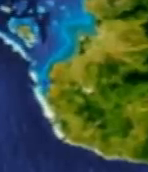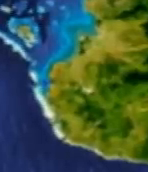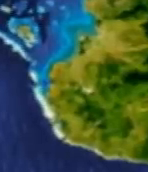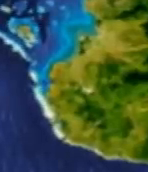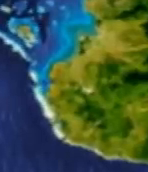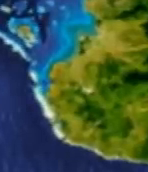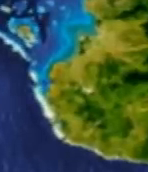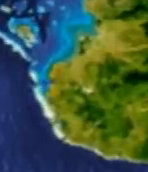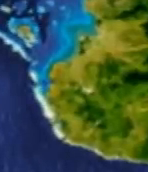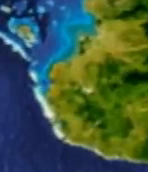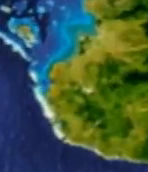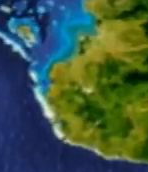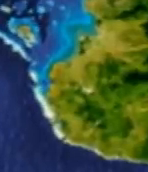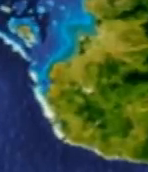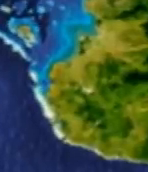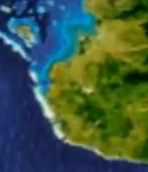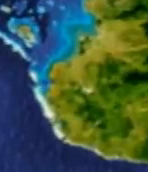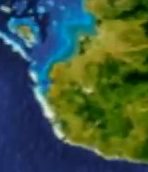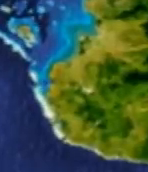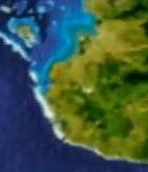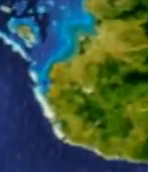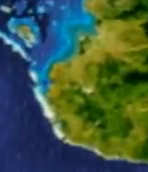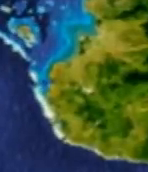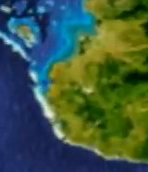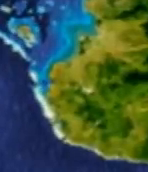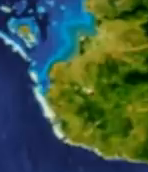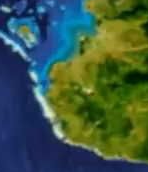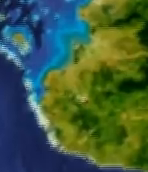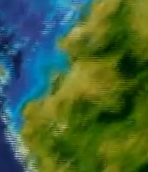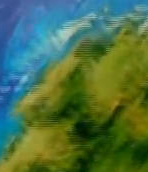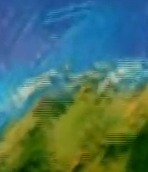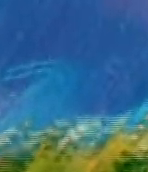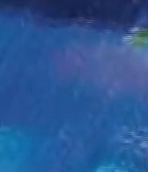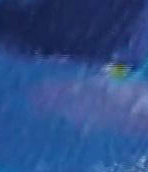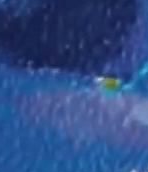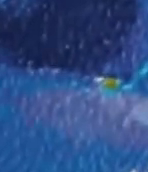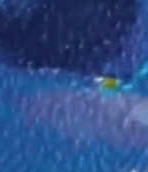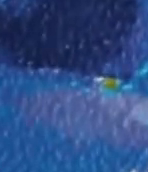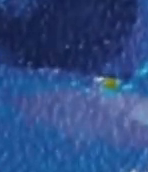Pacific Harbour to Suva, it was rainy with periods of strong winds.